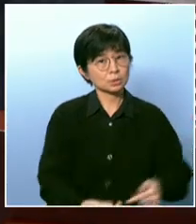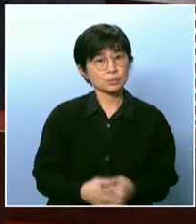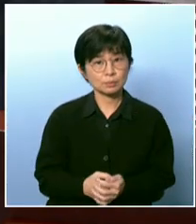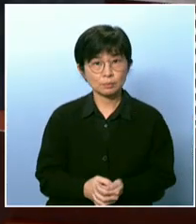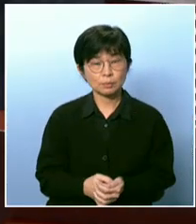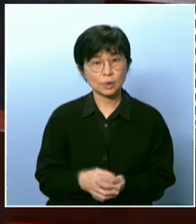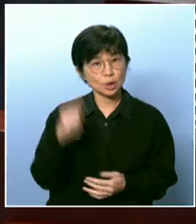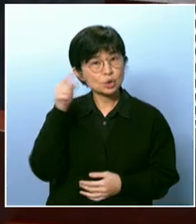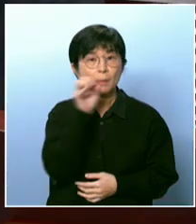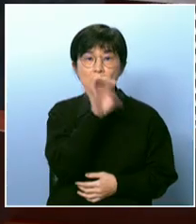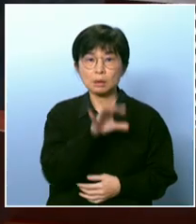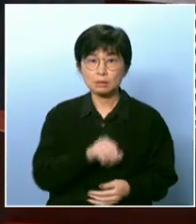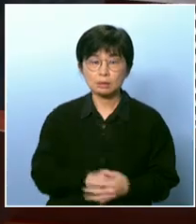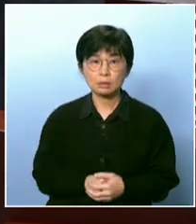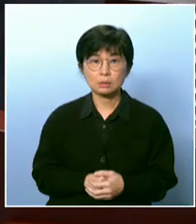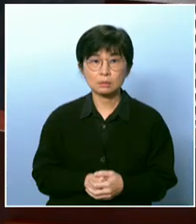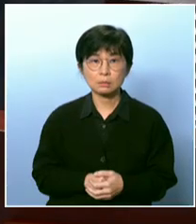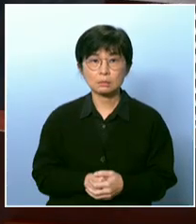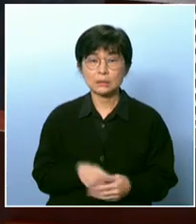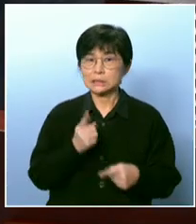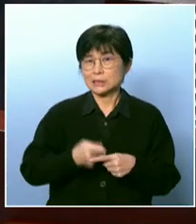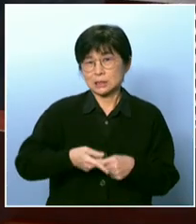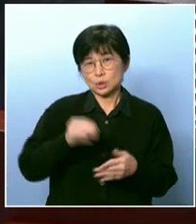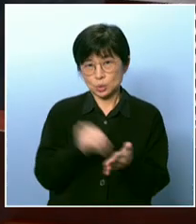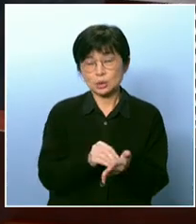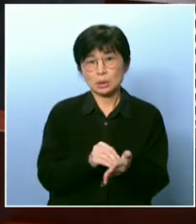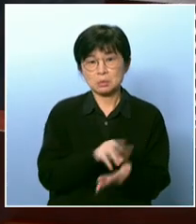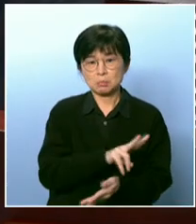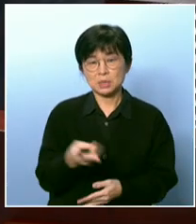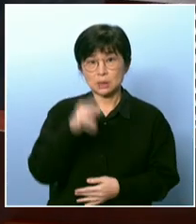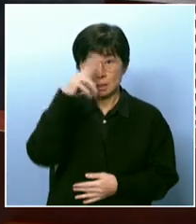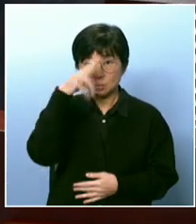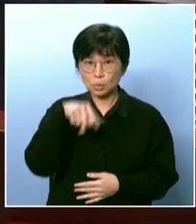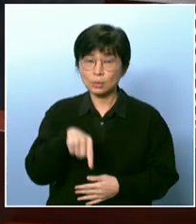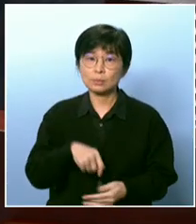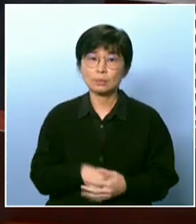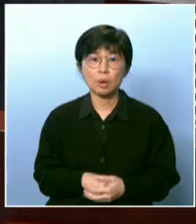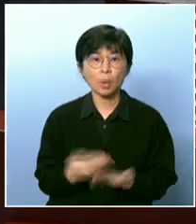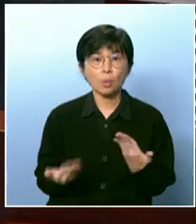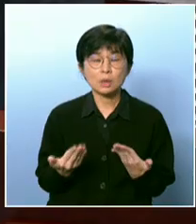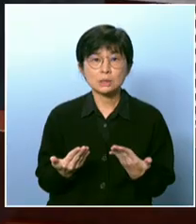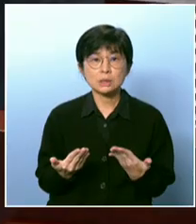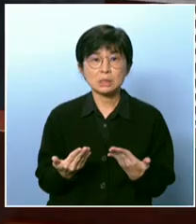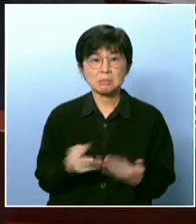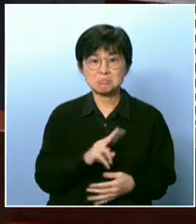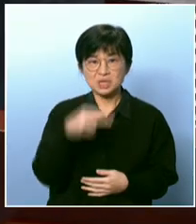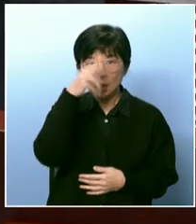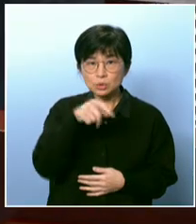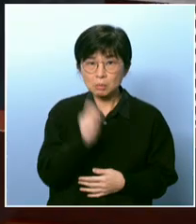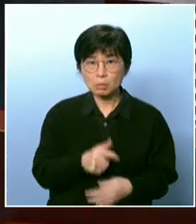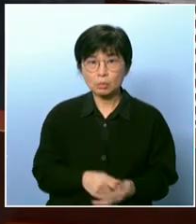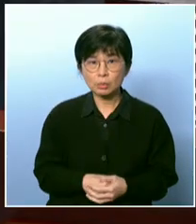still running, and extra resources have been allocated to that program. So I want to know if the administration will come up with an